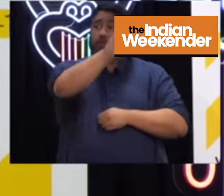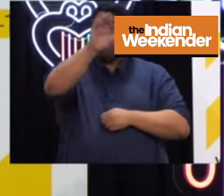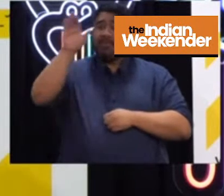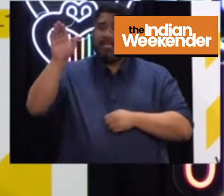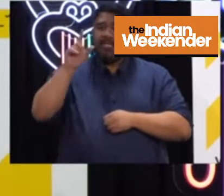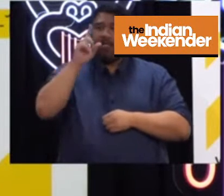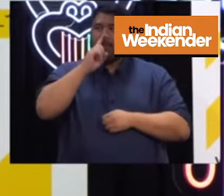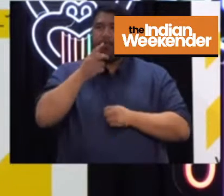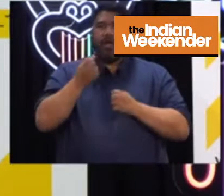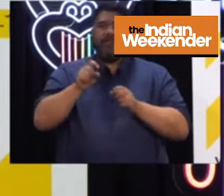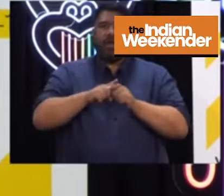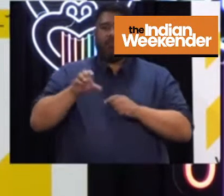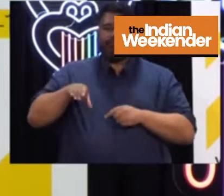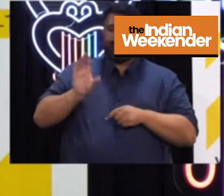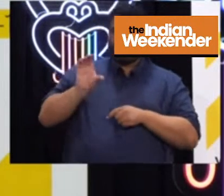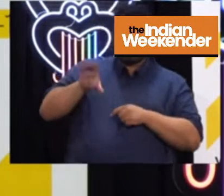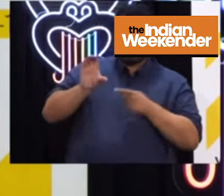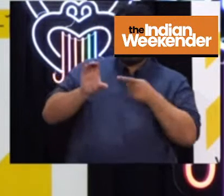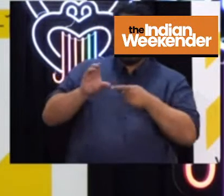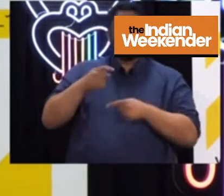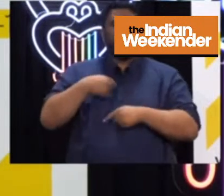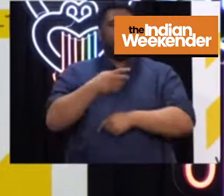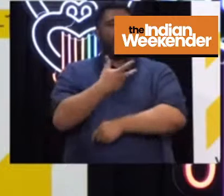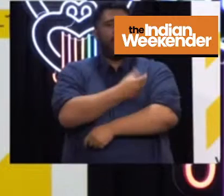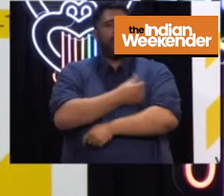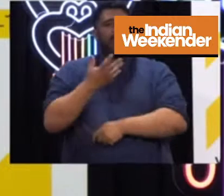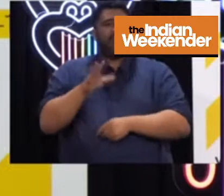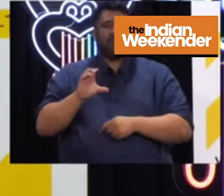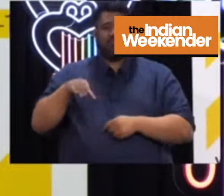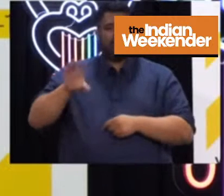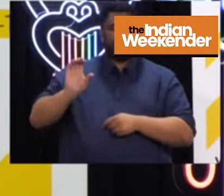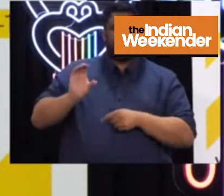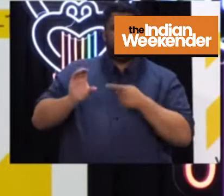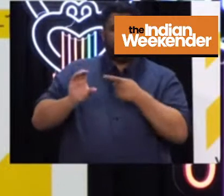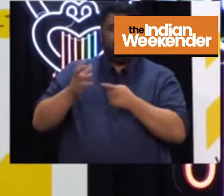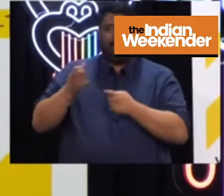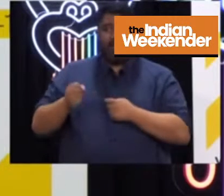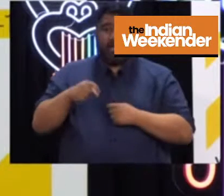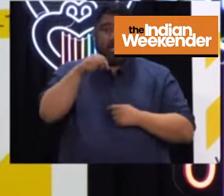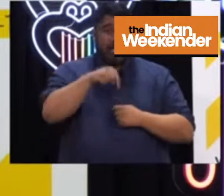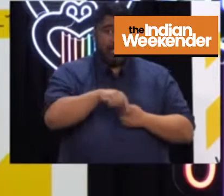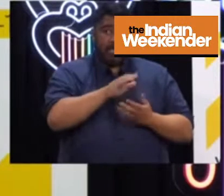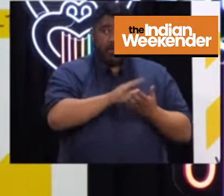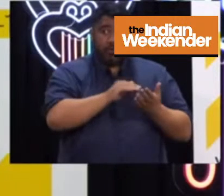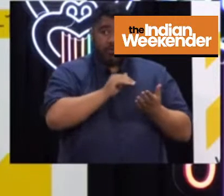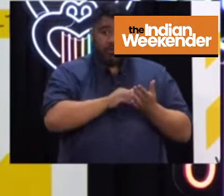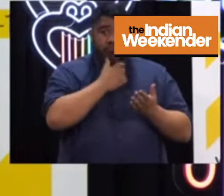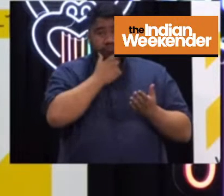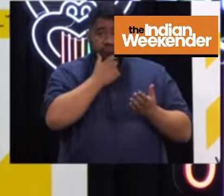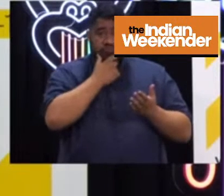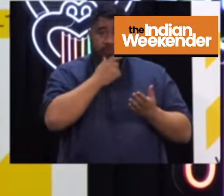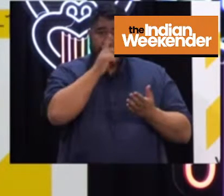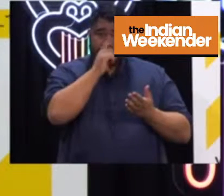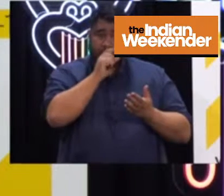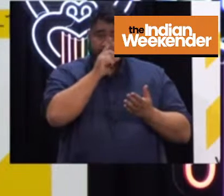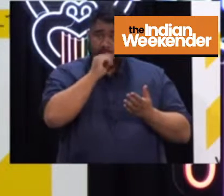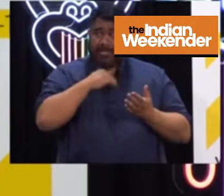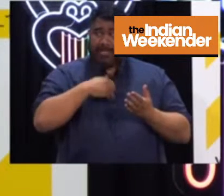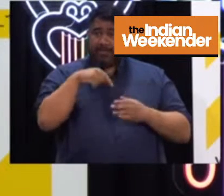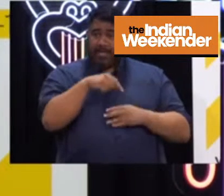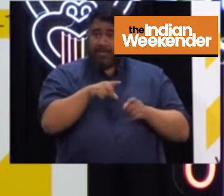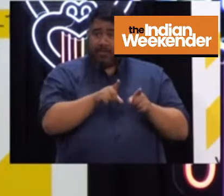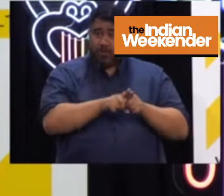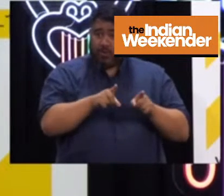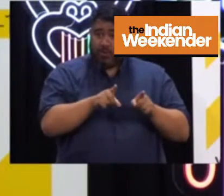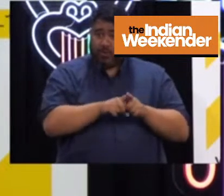for going into businesses and even employment, and we're starting to see that here, perhaps with competitions and starting to be with employment. Is